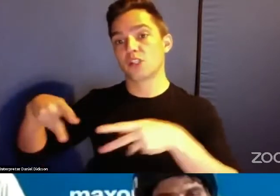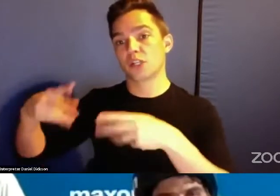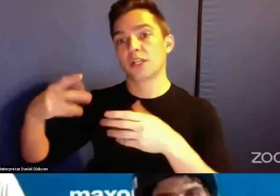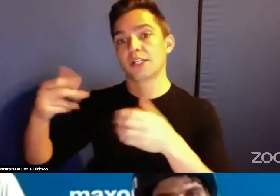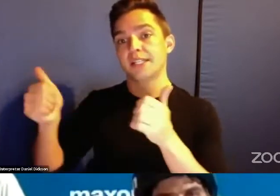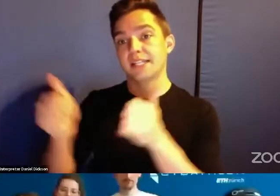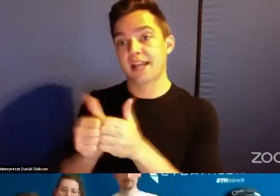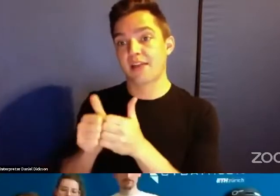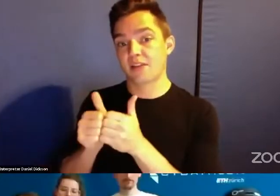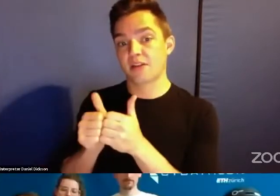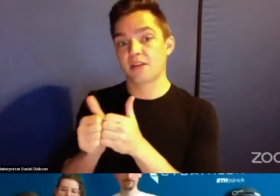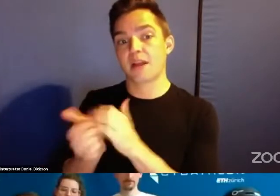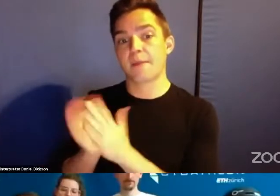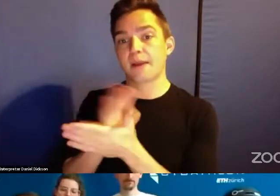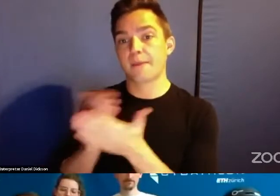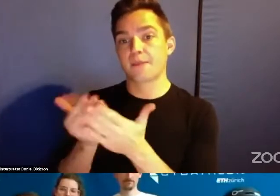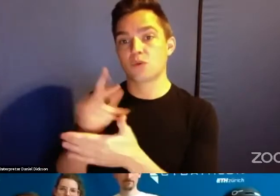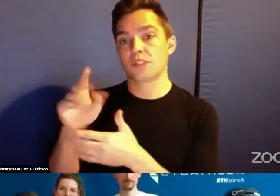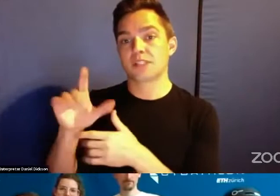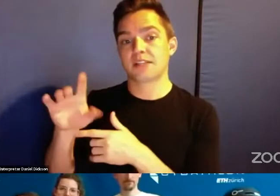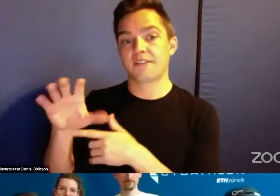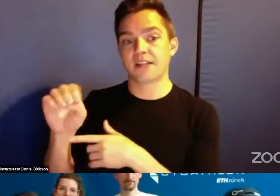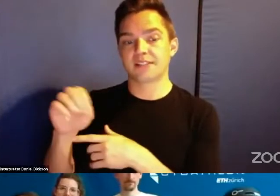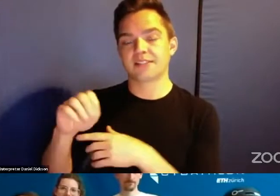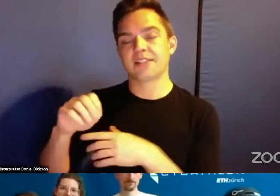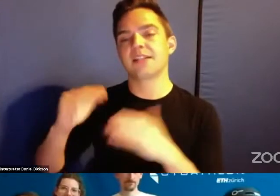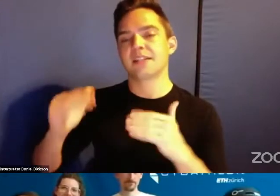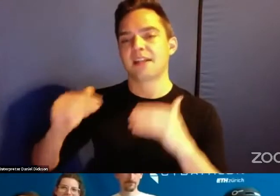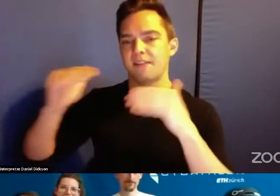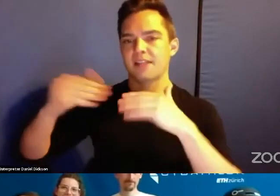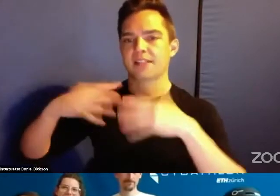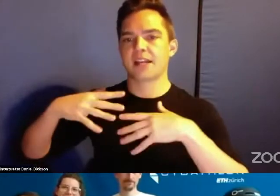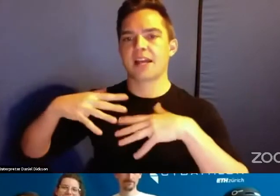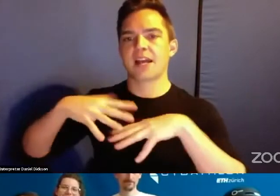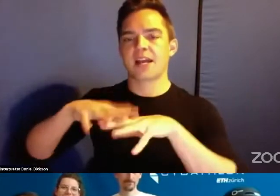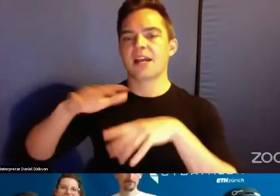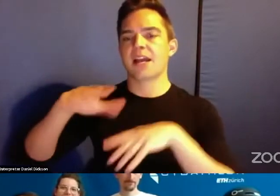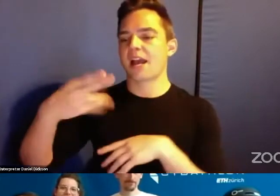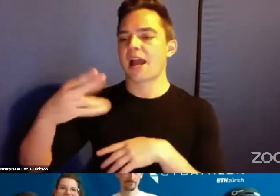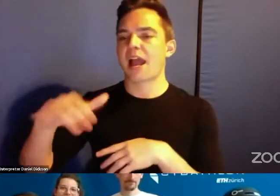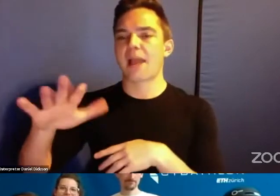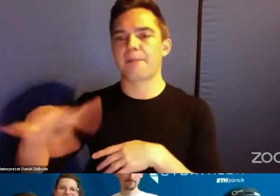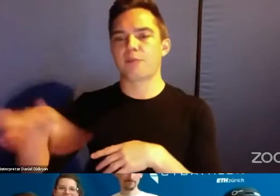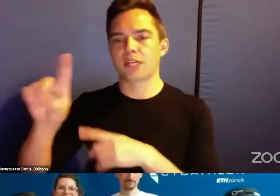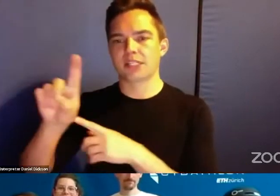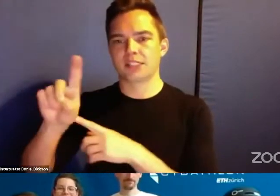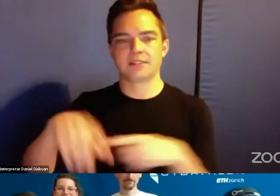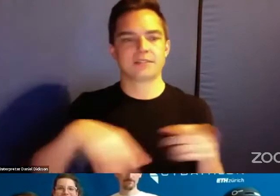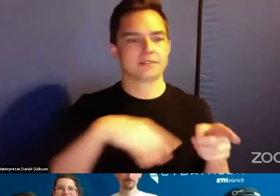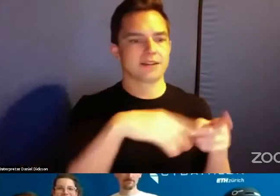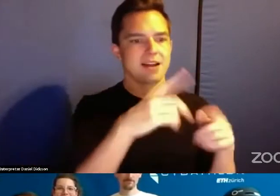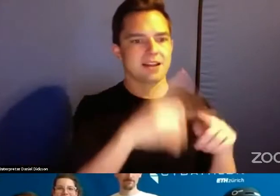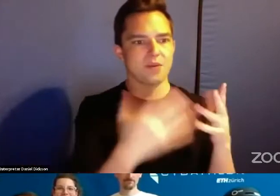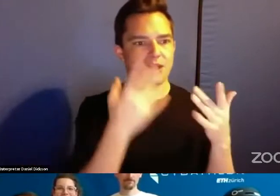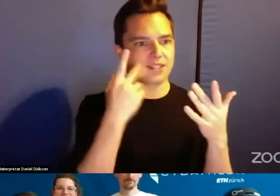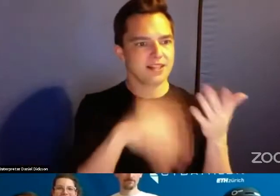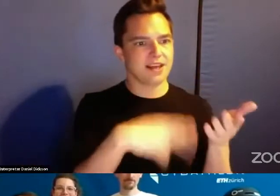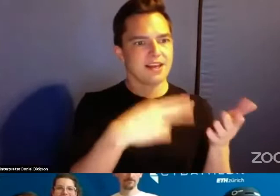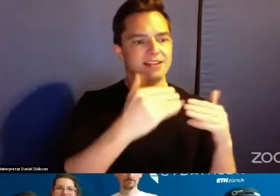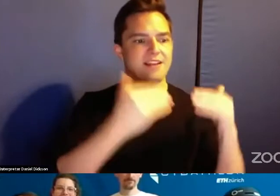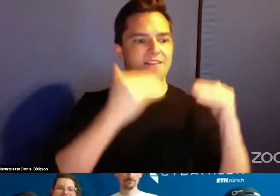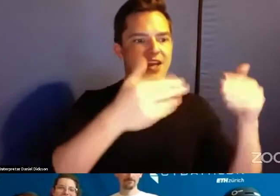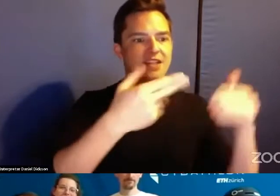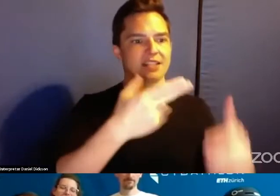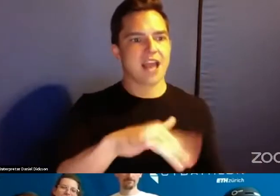Hybrid. I cannot wait to see it already. The Enhanced Hybrid. You've got us on the edge of our seat, Sylvia. Most